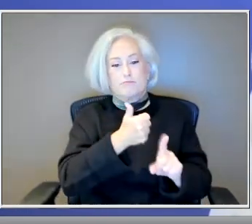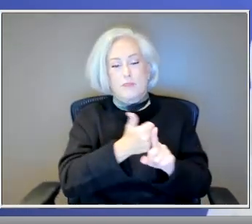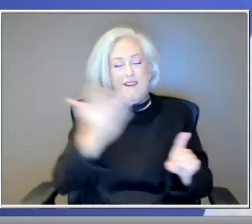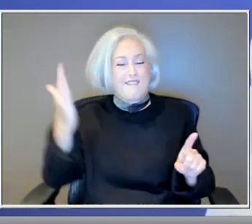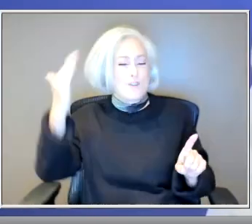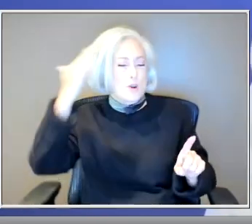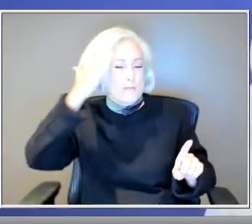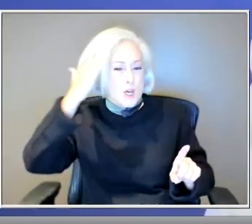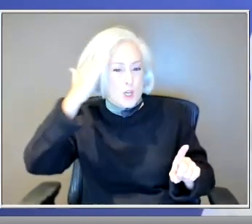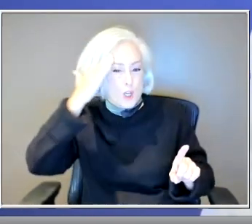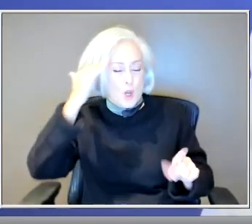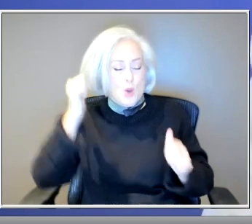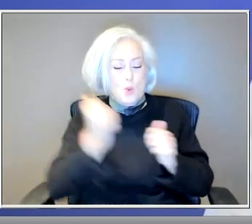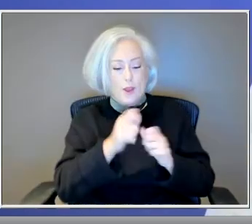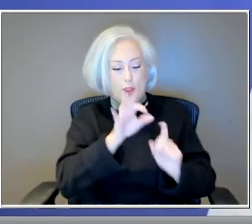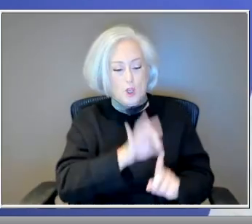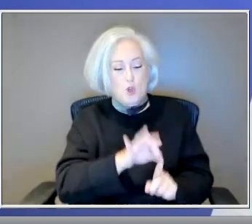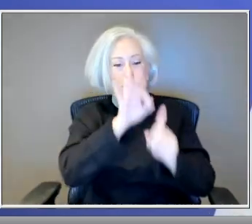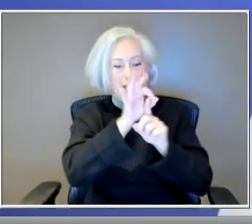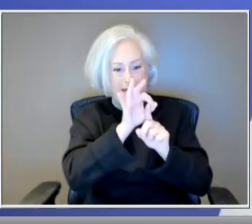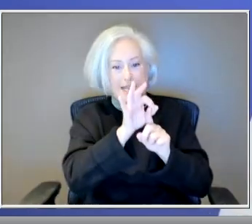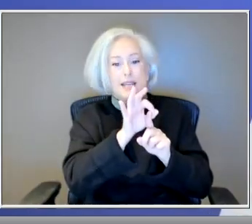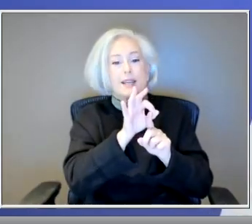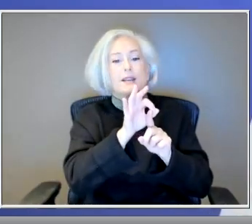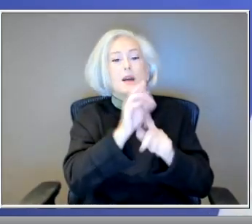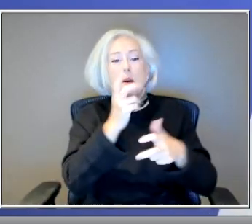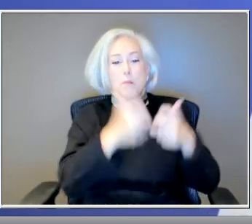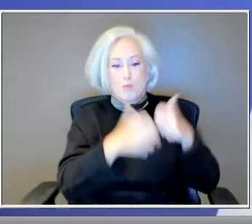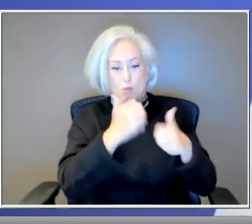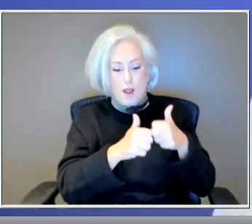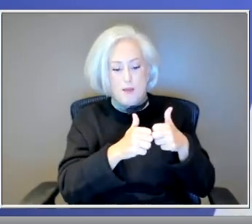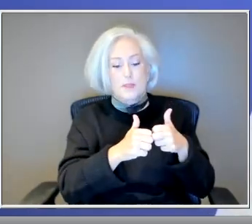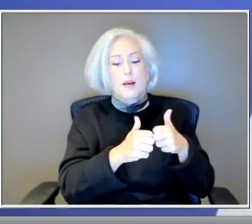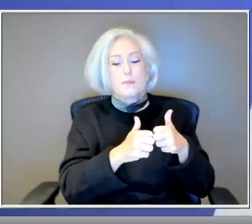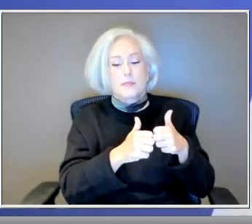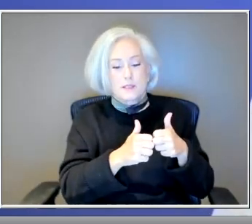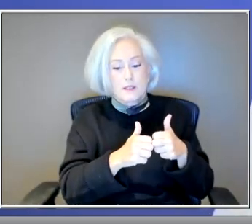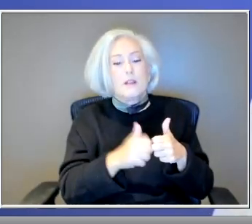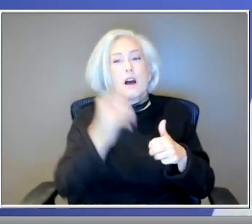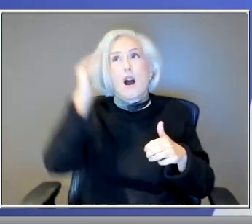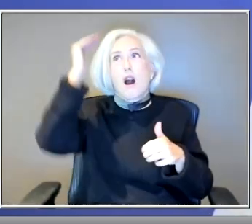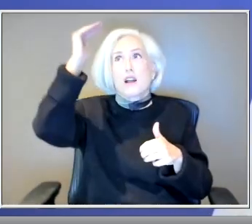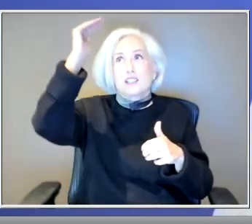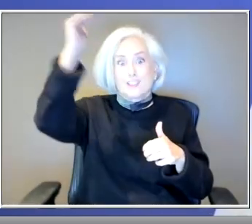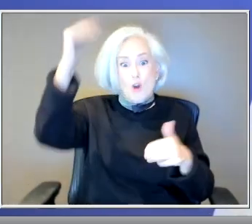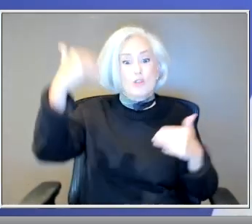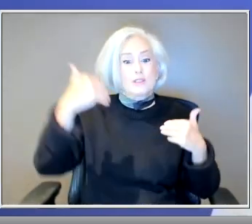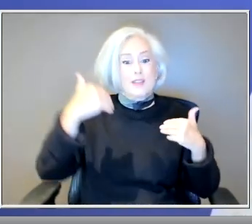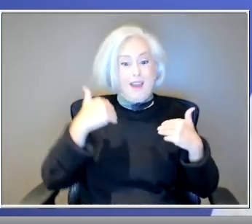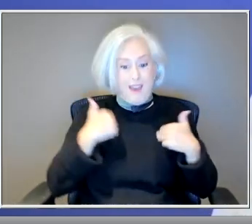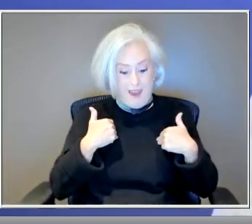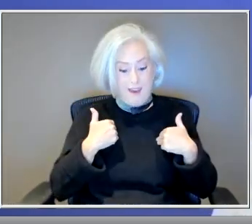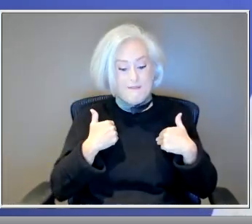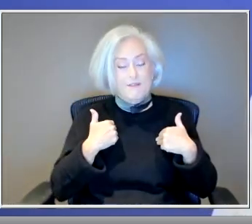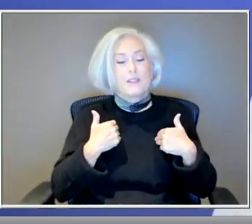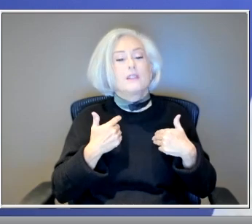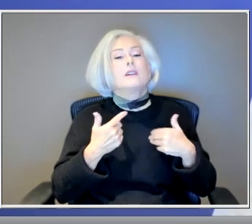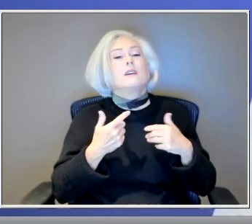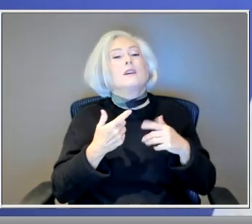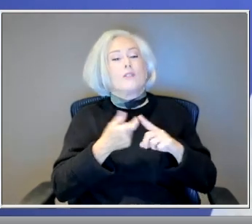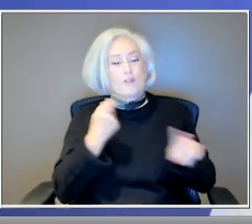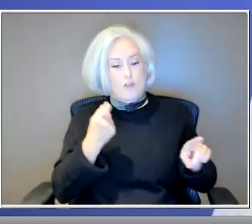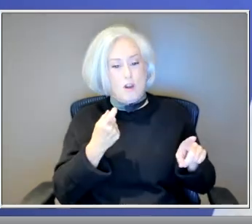the unique issues that adults with congenital heart disease are faced with that are different in many ways from those